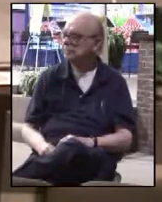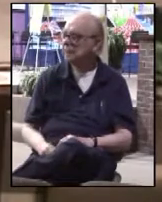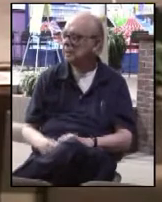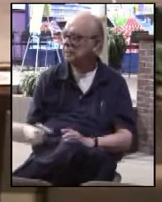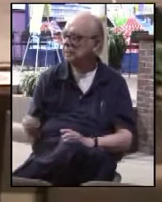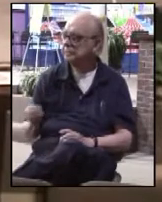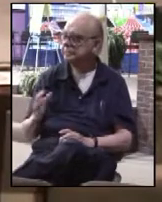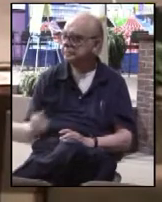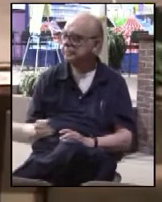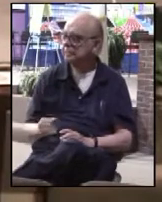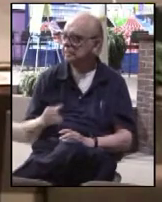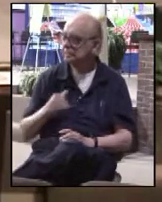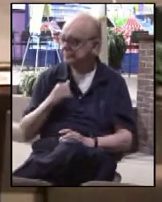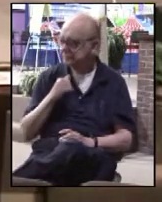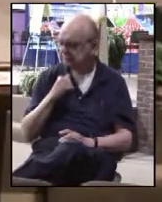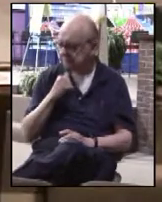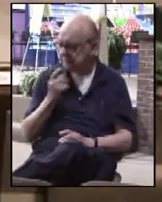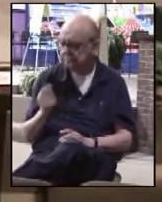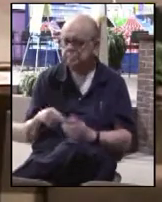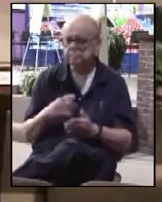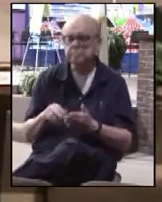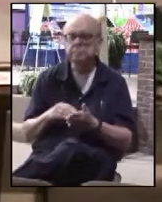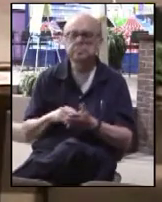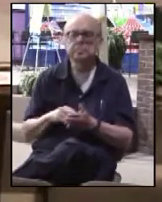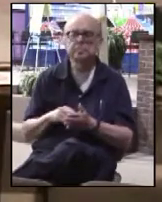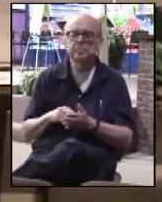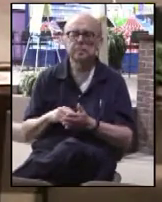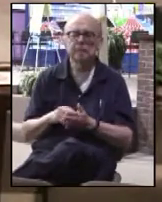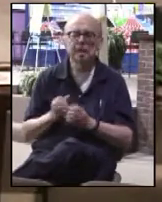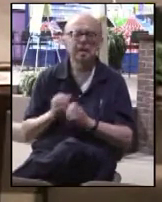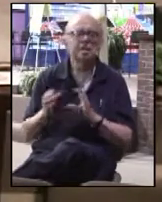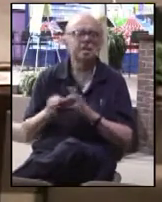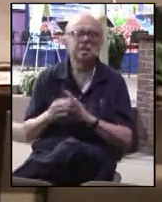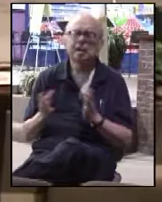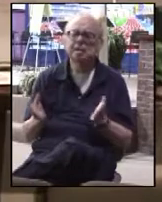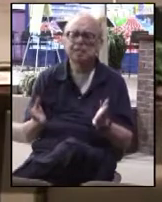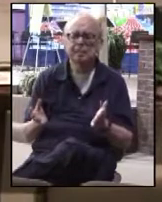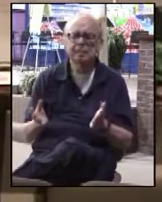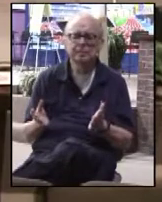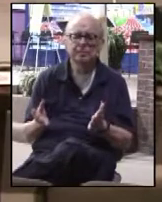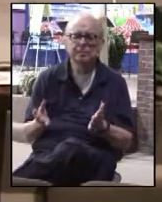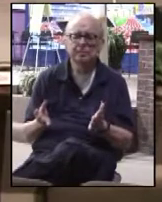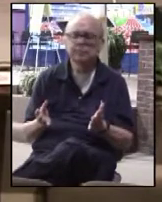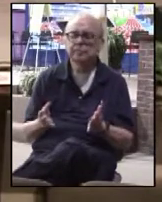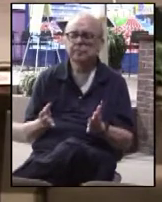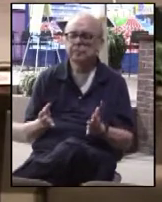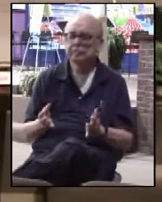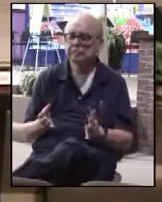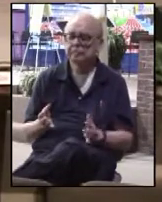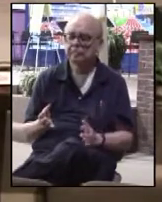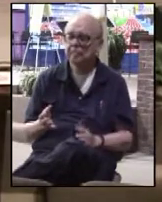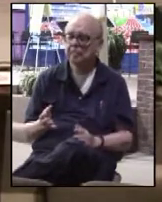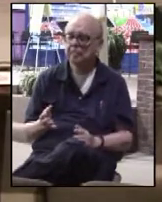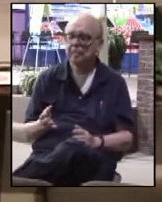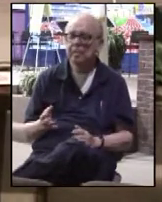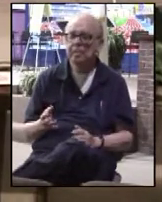that's why I keep trying to talk to you about just getting connected guys and gals and so